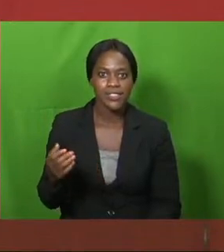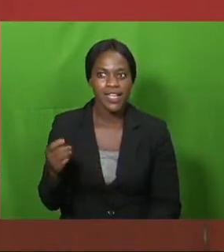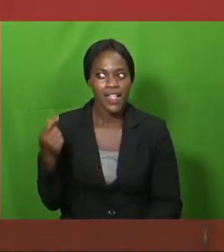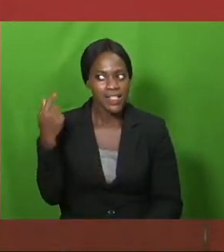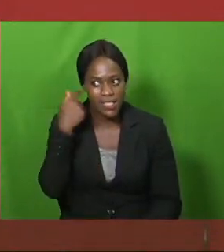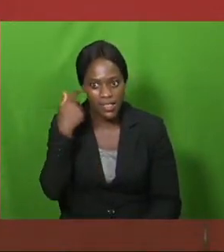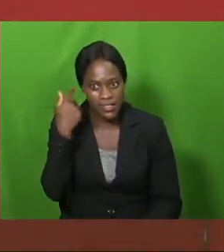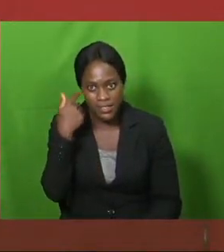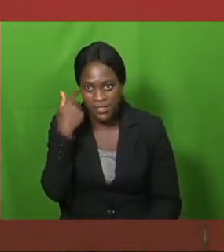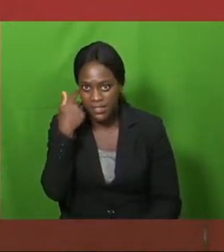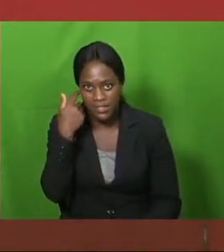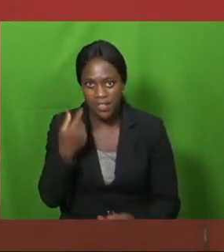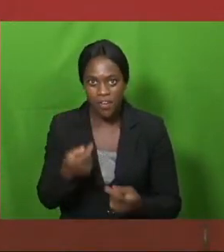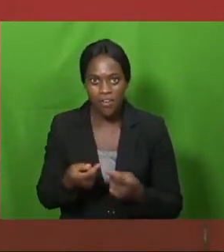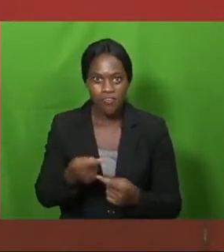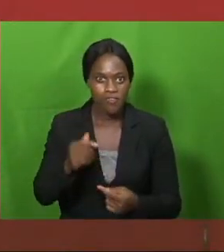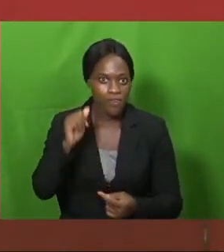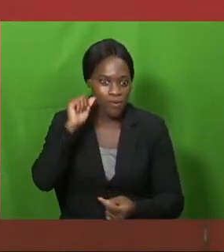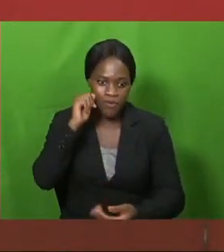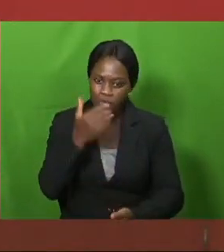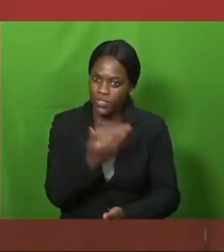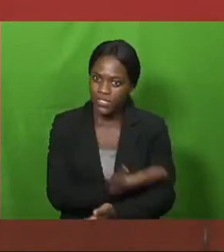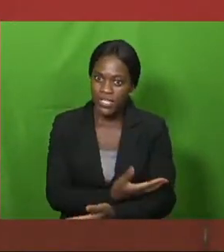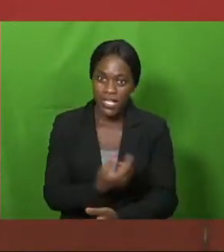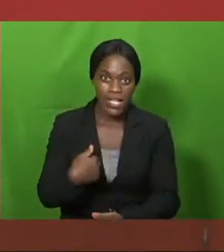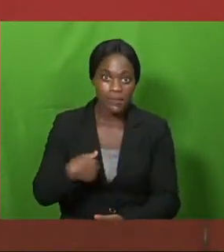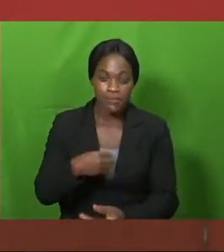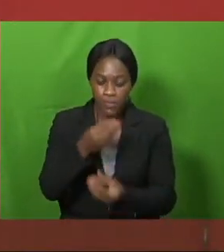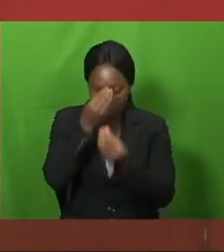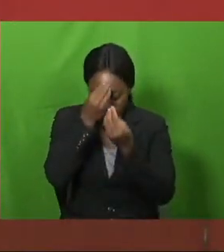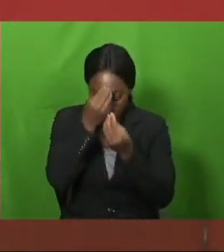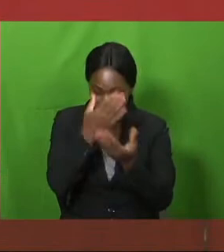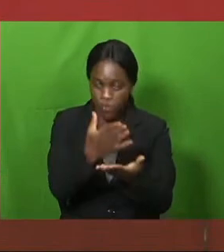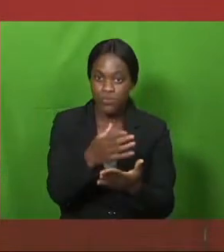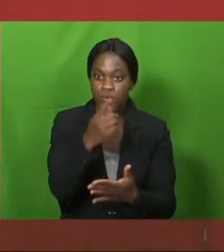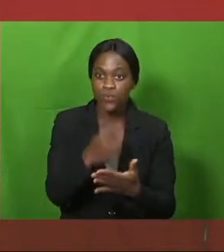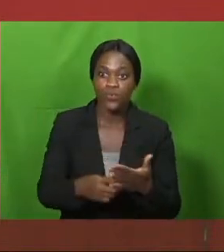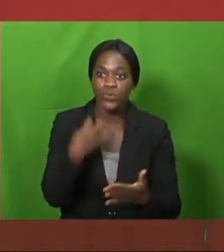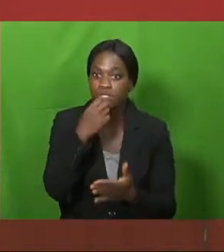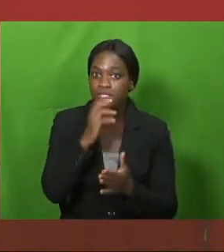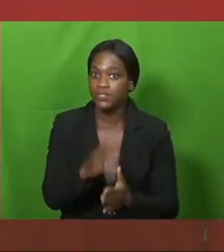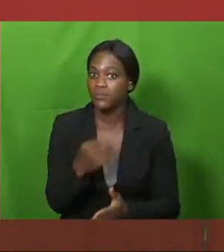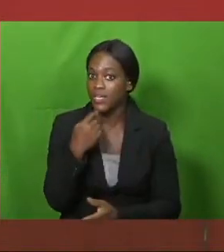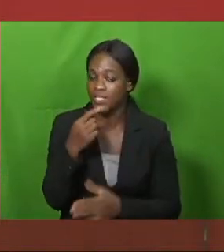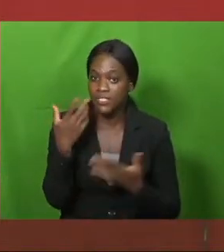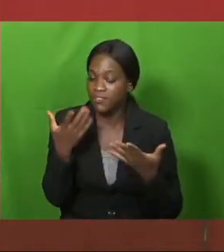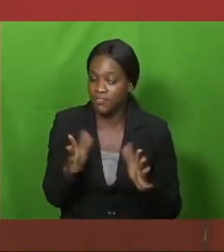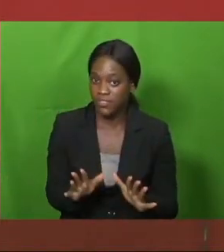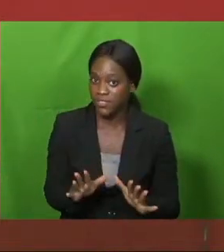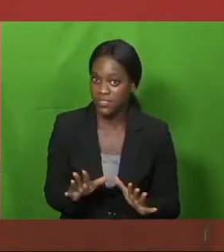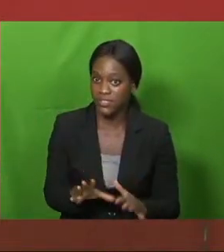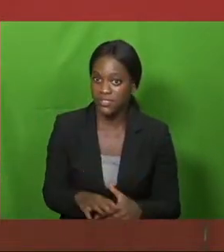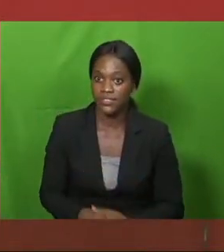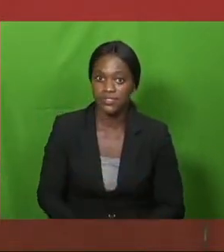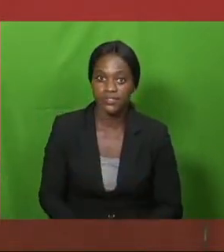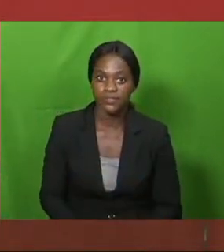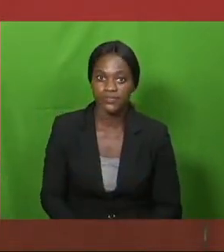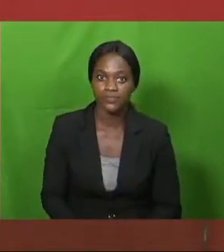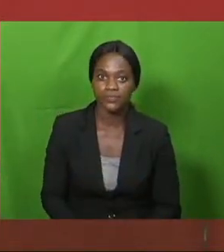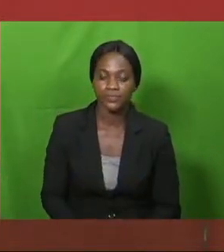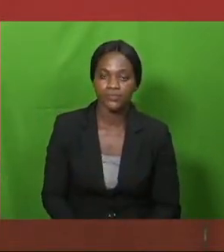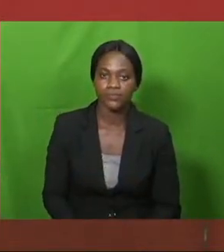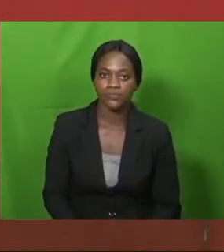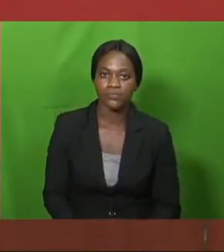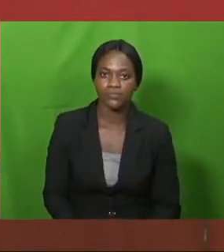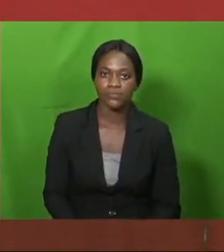official readings I had from it. So we turn to honorable member. Yes. Thank you, Mr. Speaker. Mr.